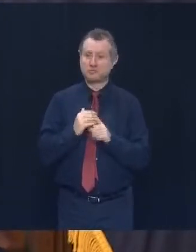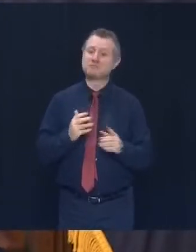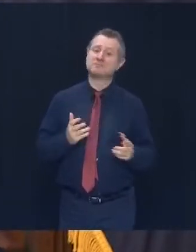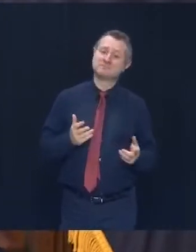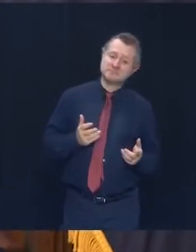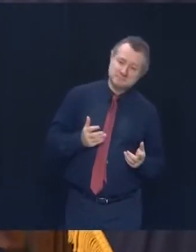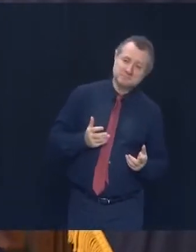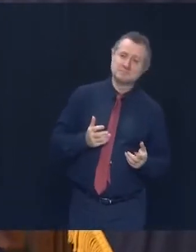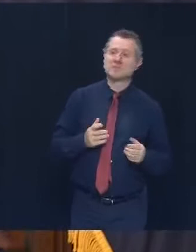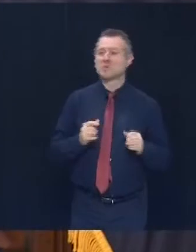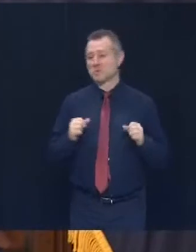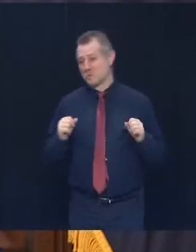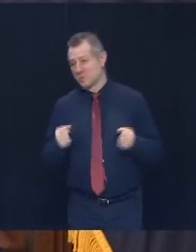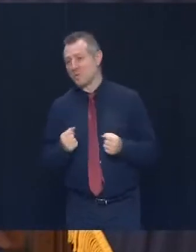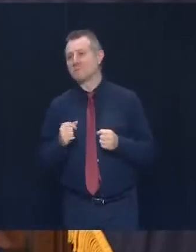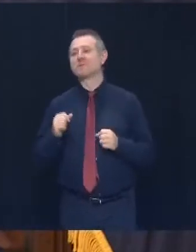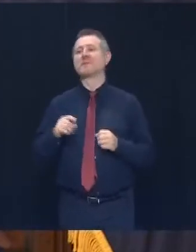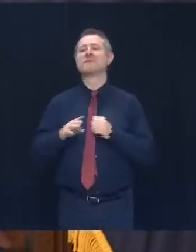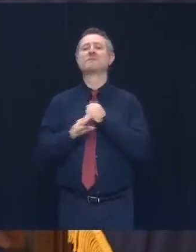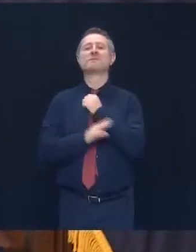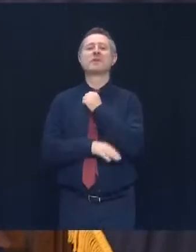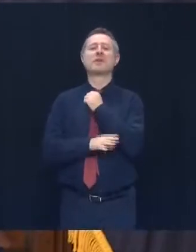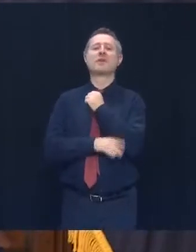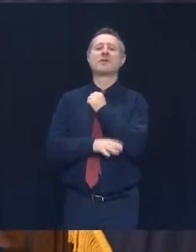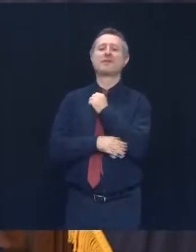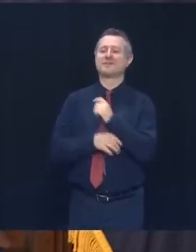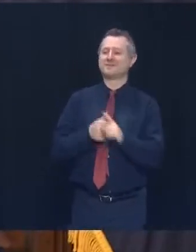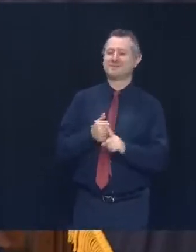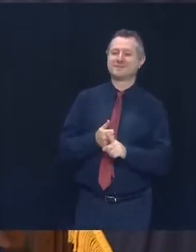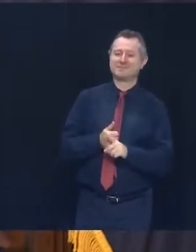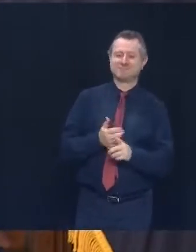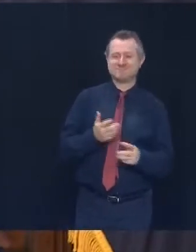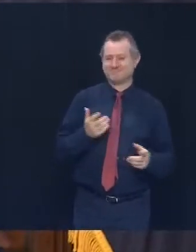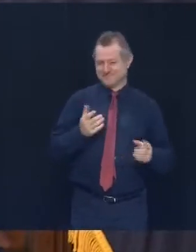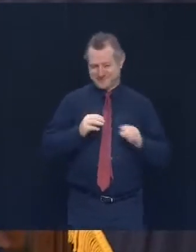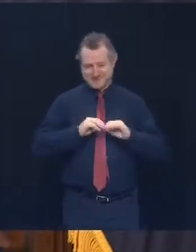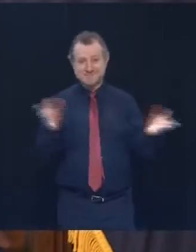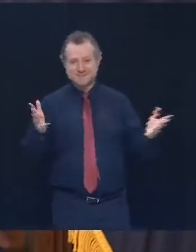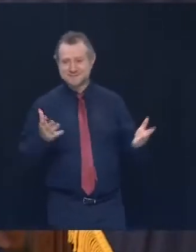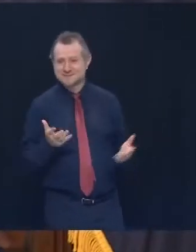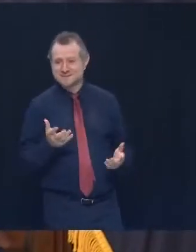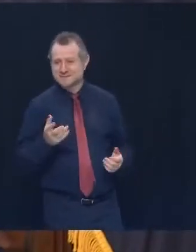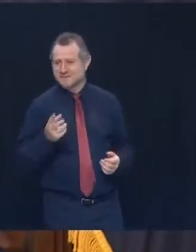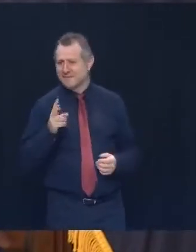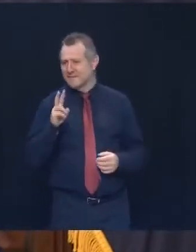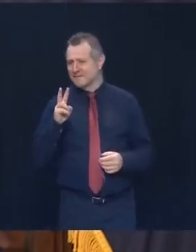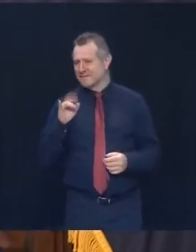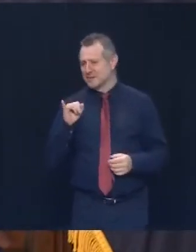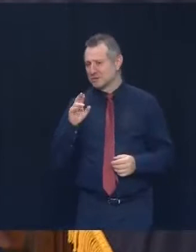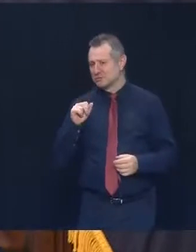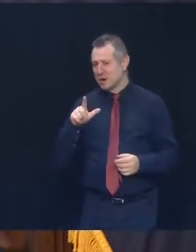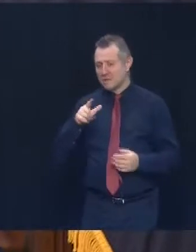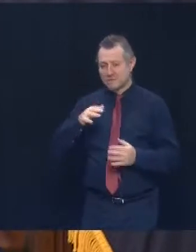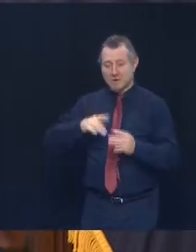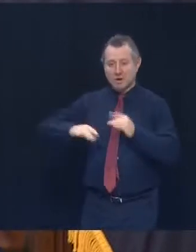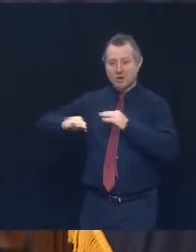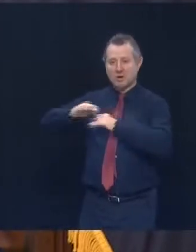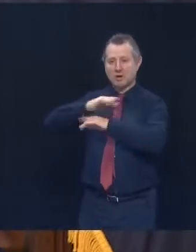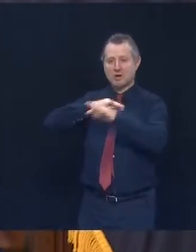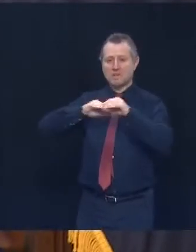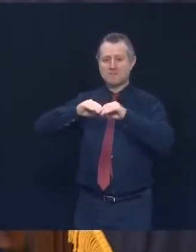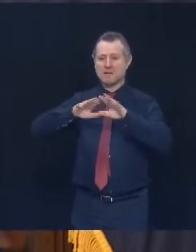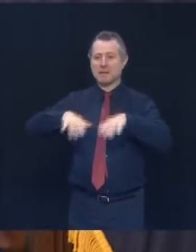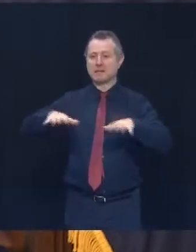getting colder because it's fall. The viral rate is increasing because it's fall.